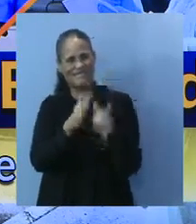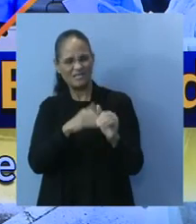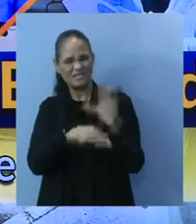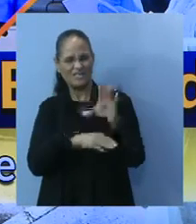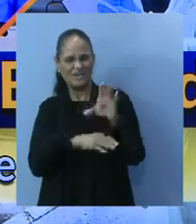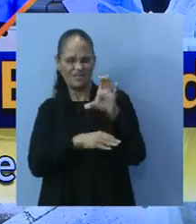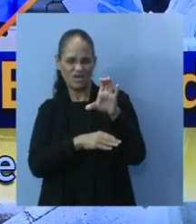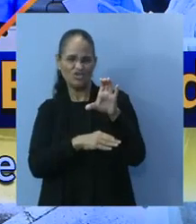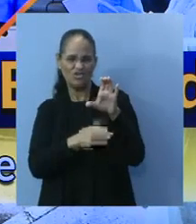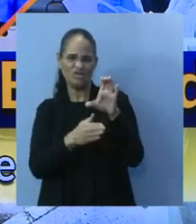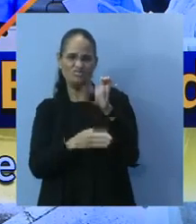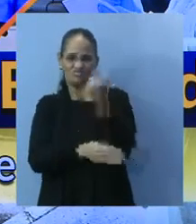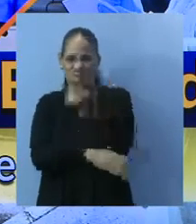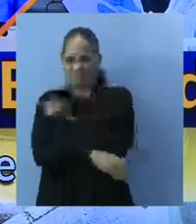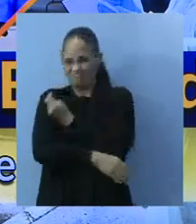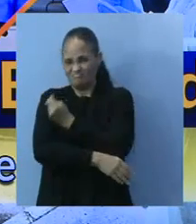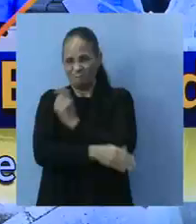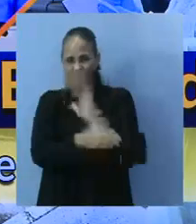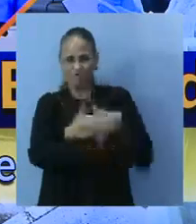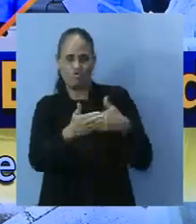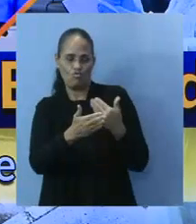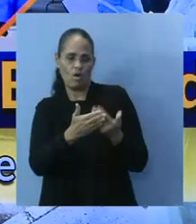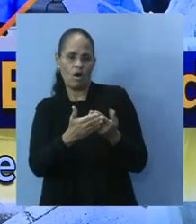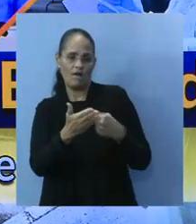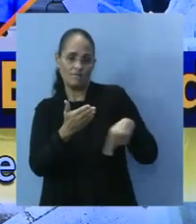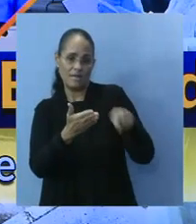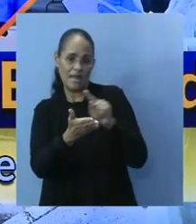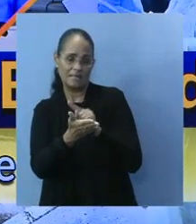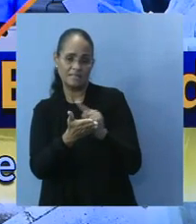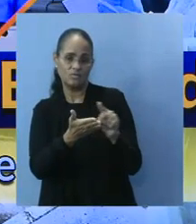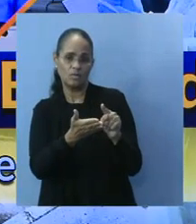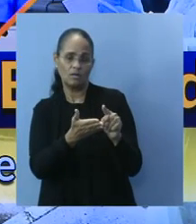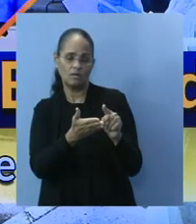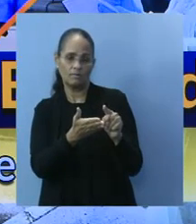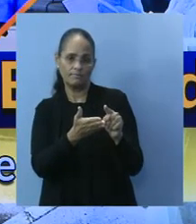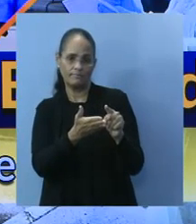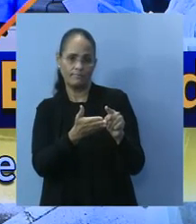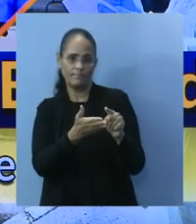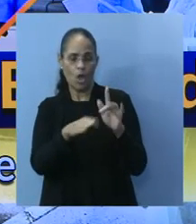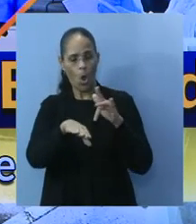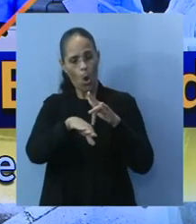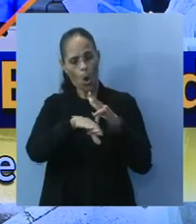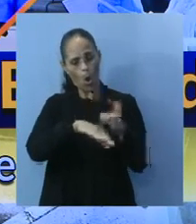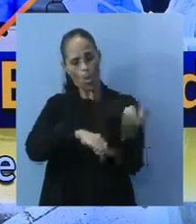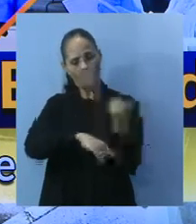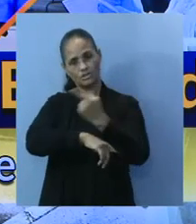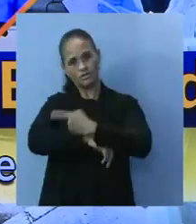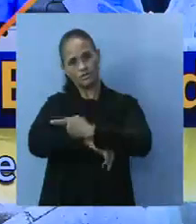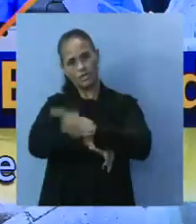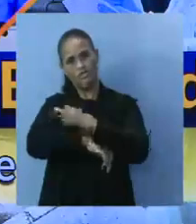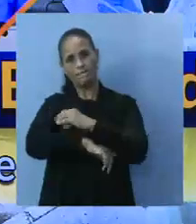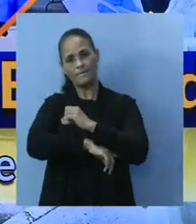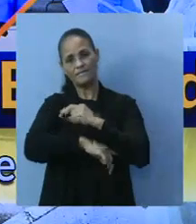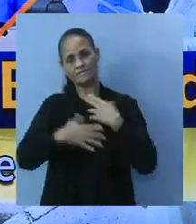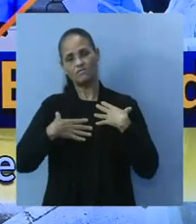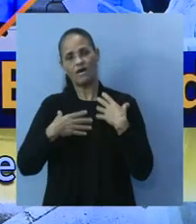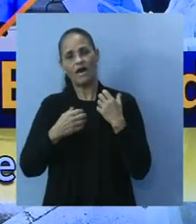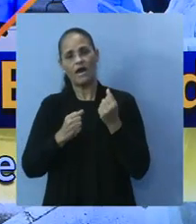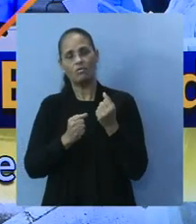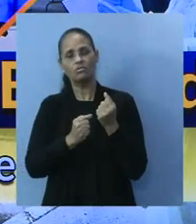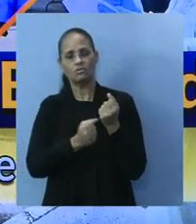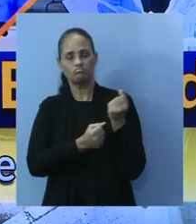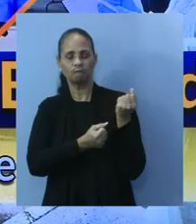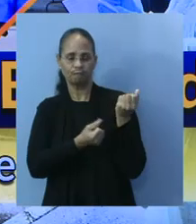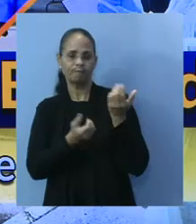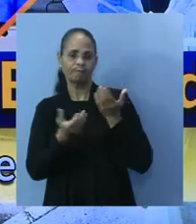19,500 doses to arrive on island next week. Earlier today, the Minister of Health briefed the